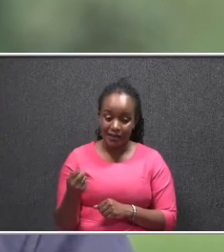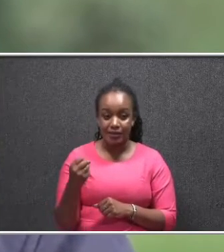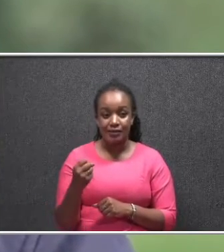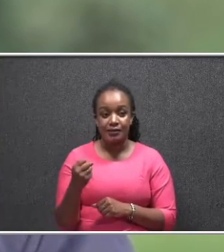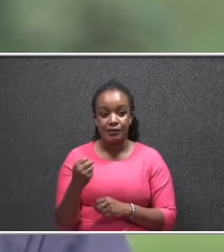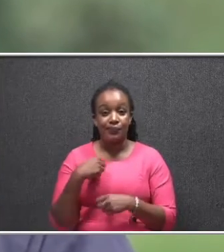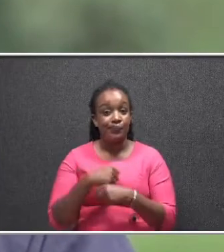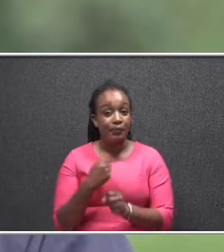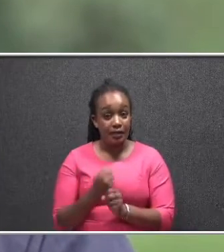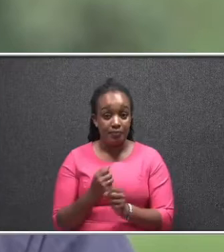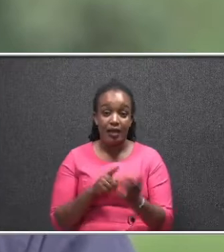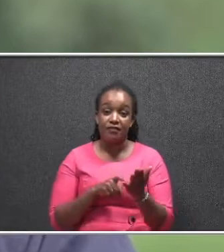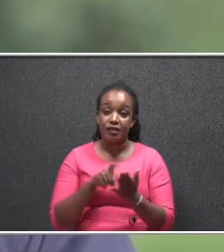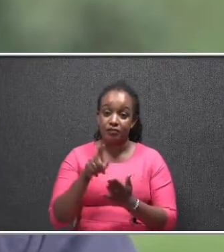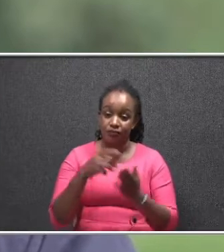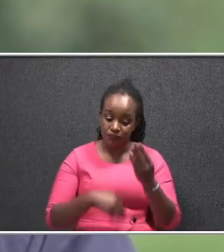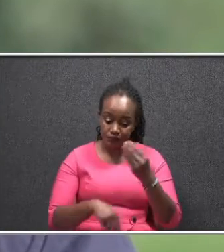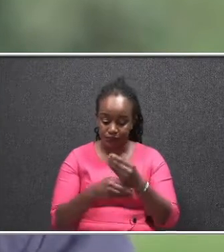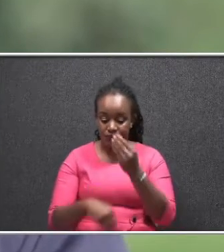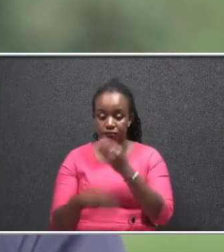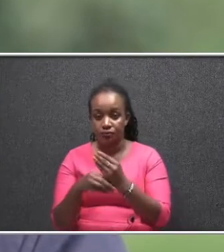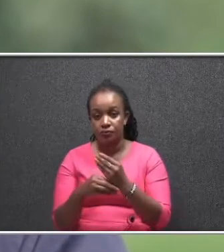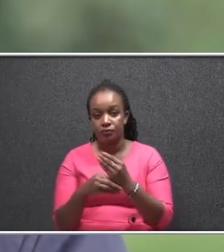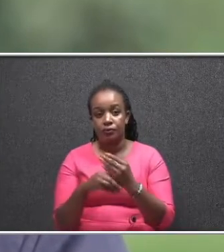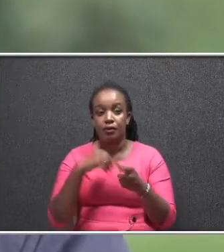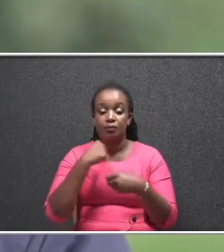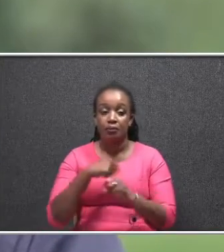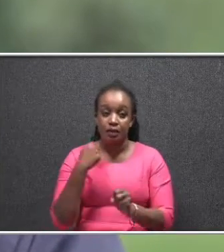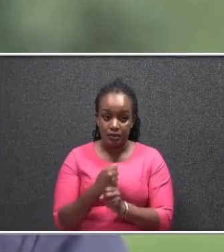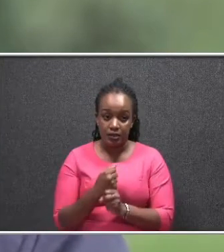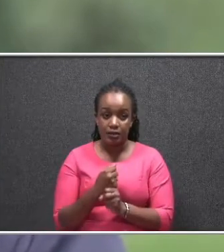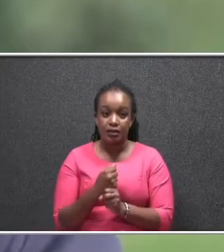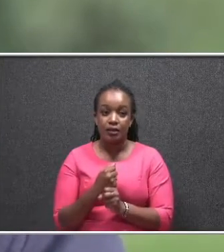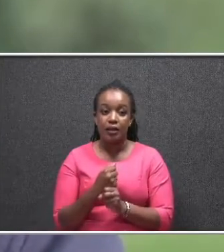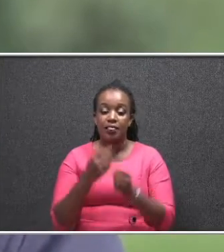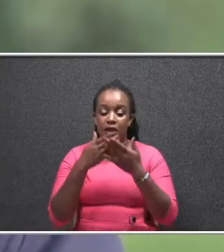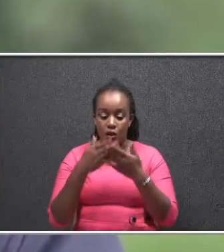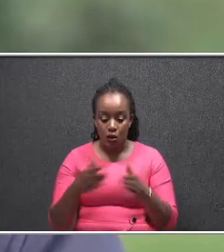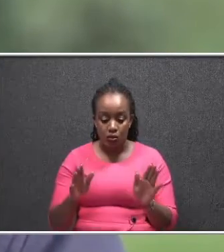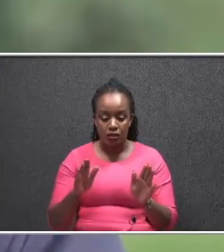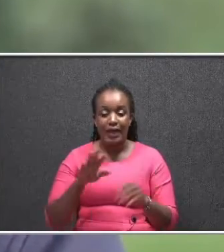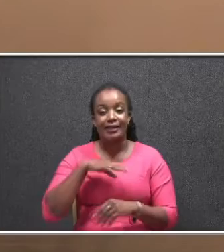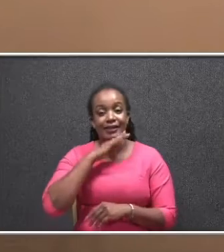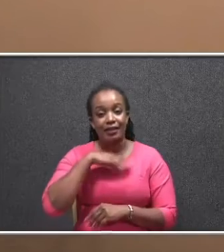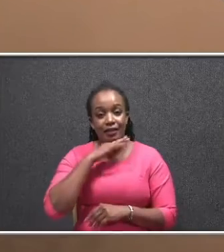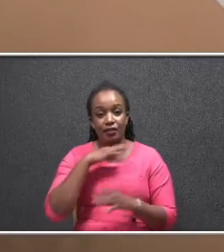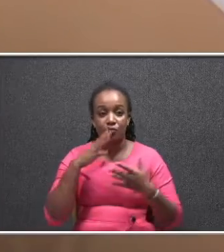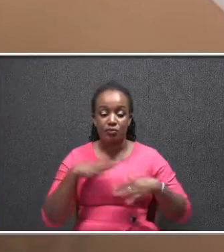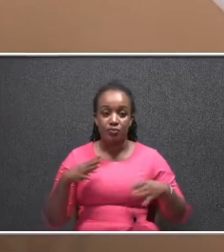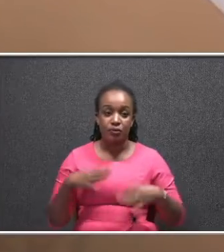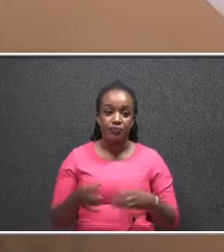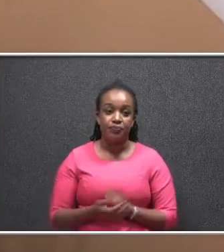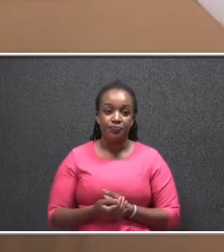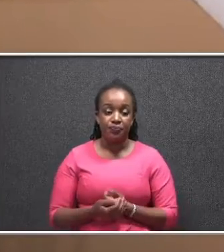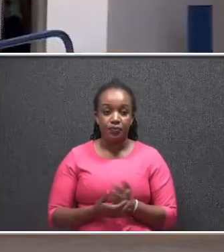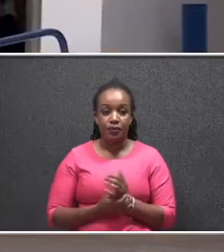facilitated by the virus now contributes to the loss of life among these patients. According to